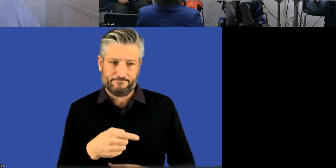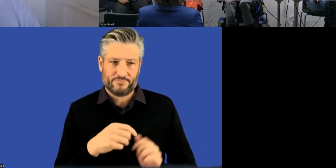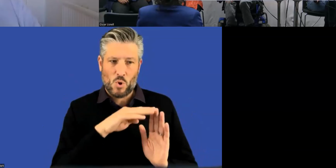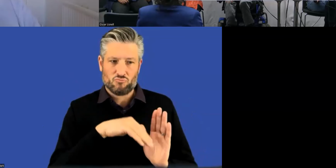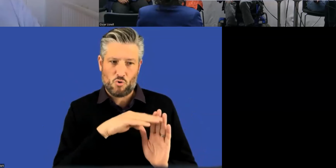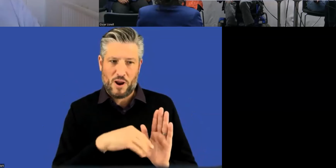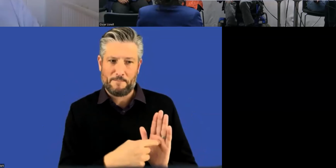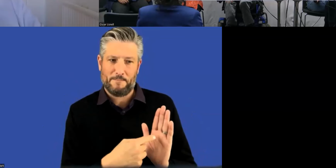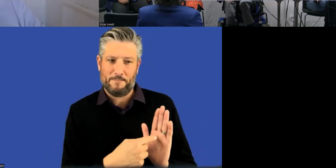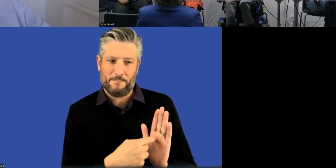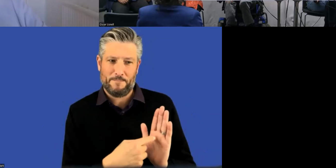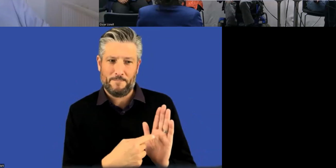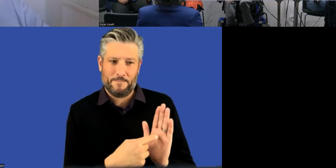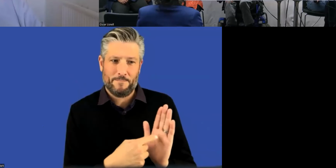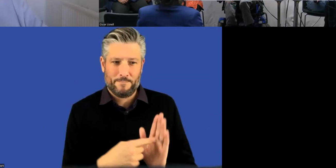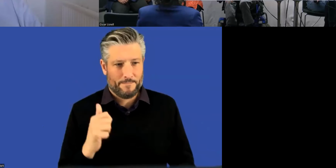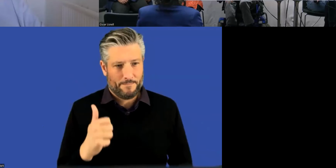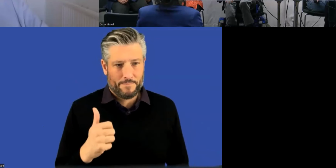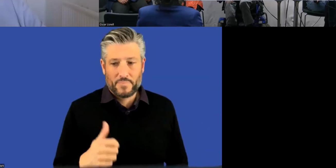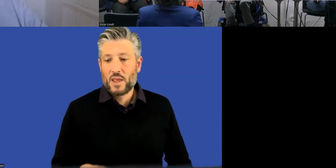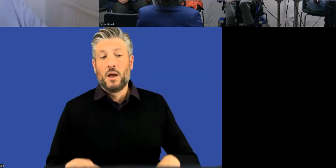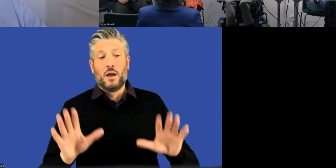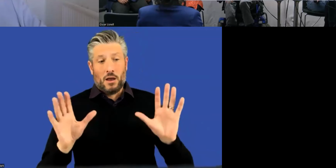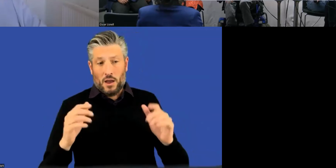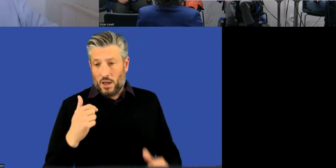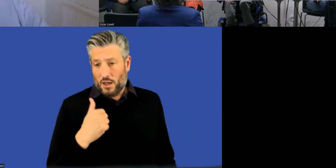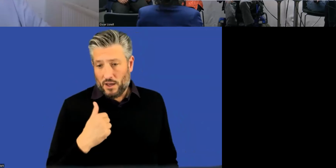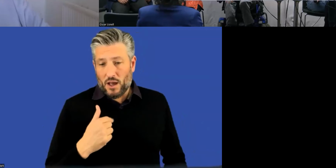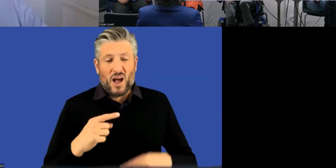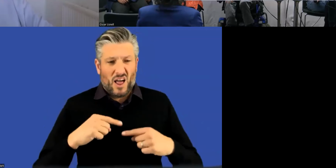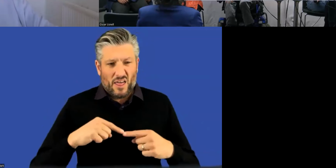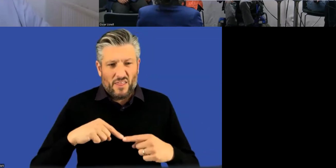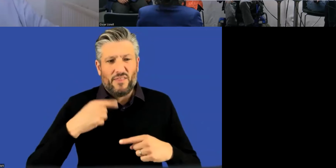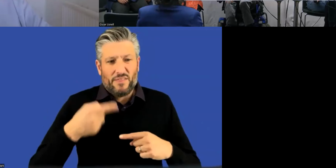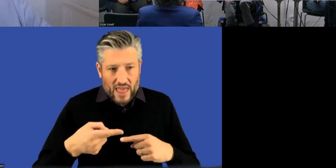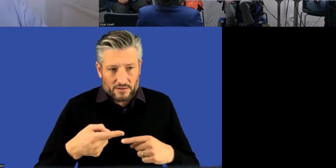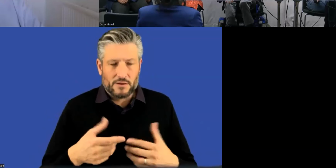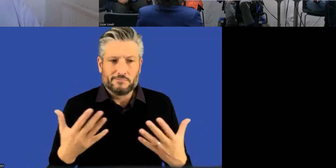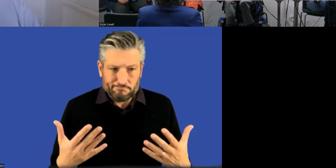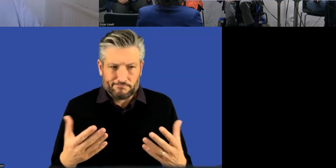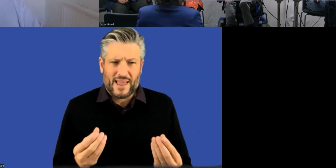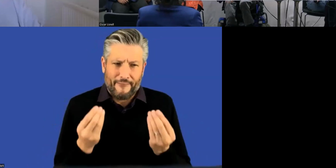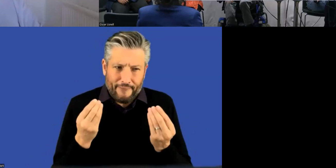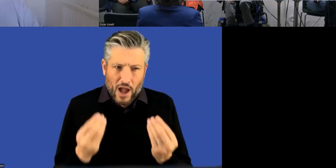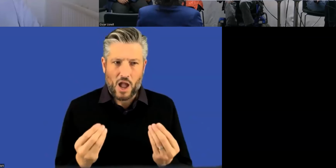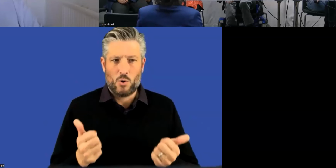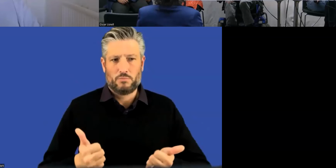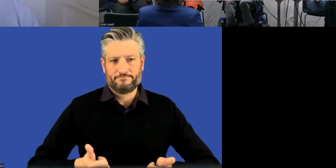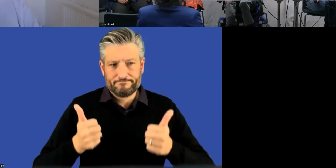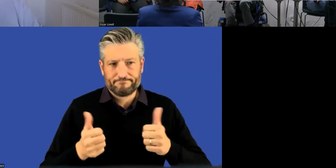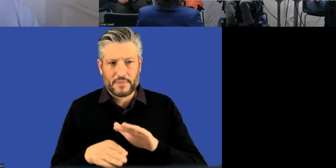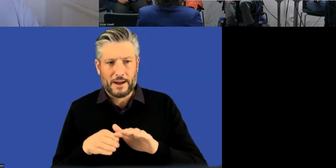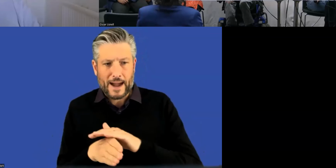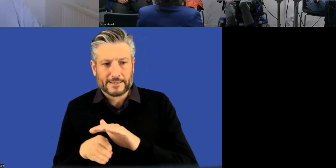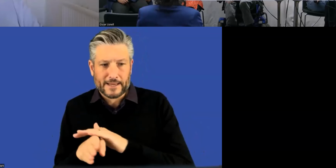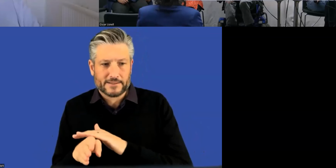been experimenting with it. But what we needed to do then was to make it more accessible. So part of the accessibility